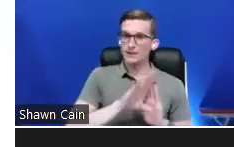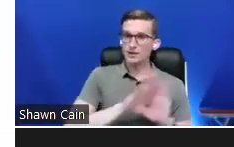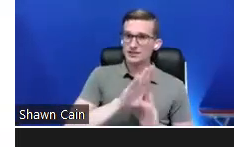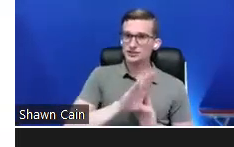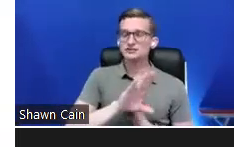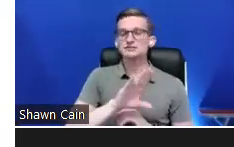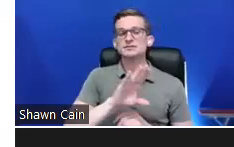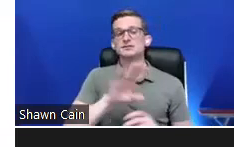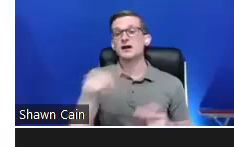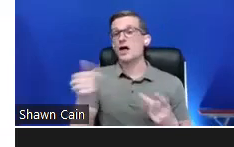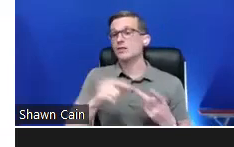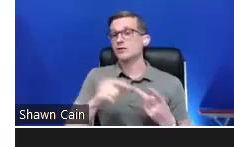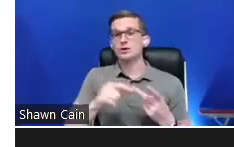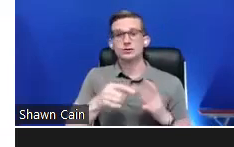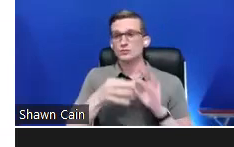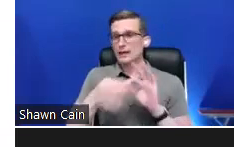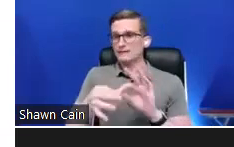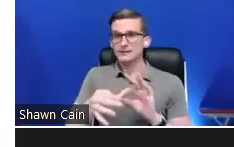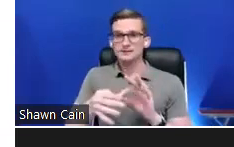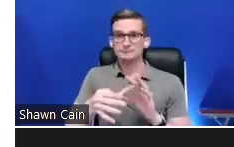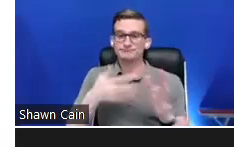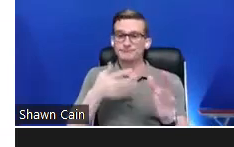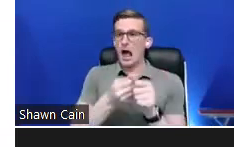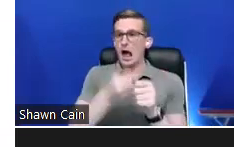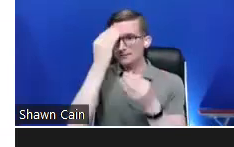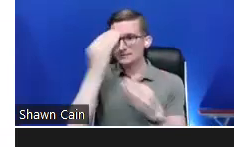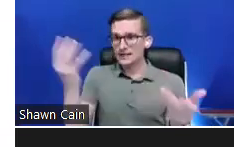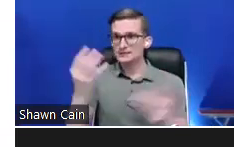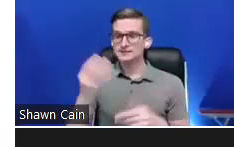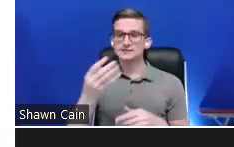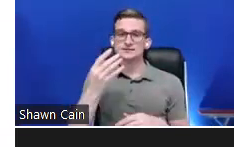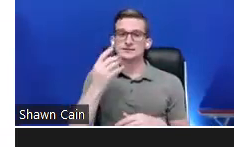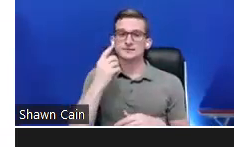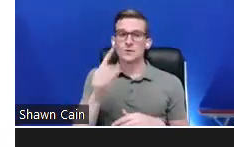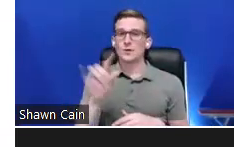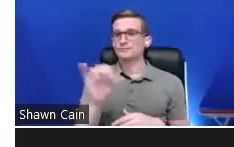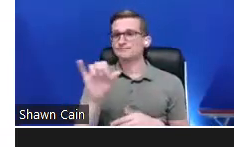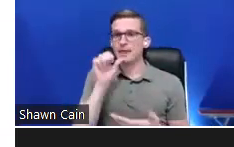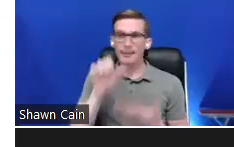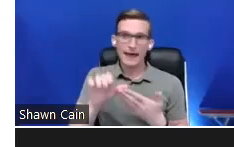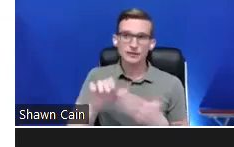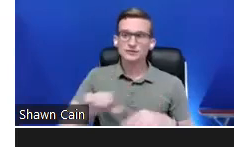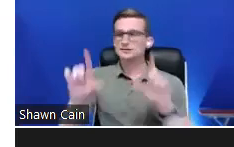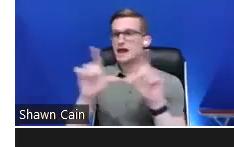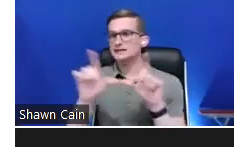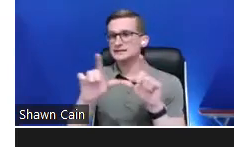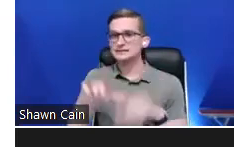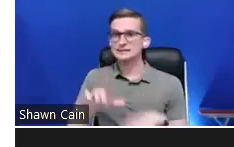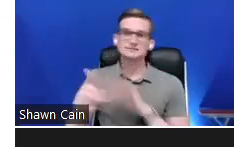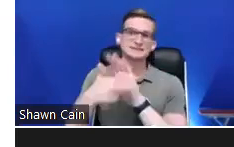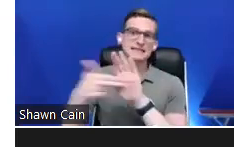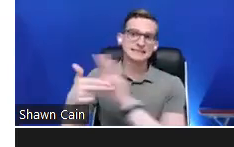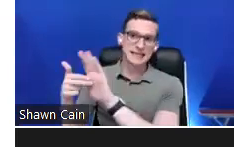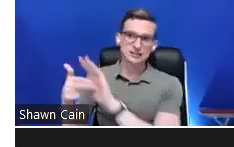as any other relevant updates to things like ladders or just anything licensing, designation, quality